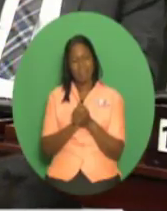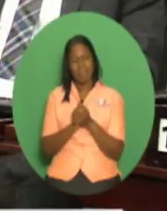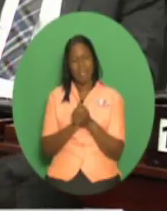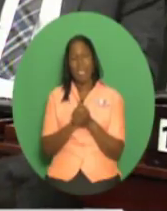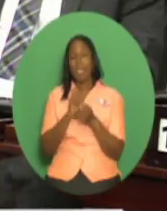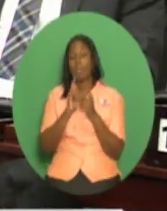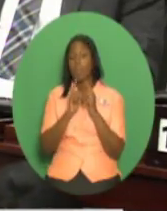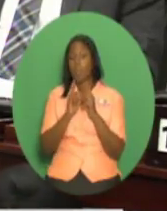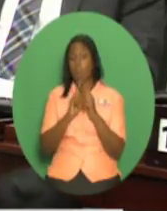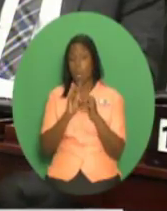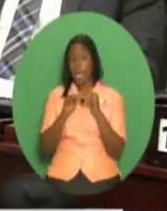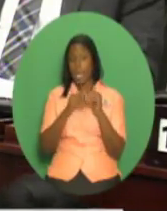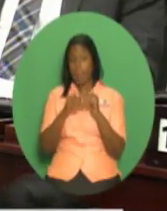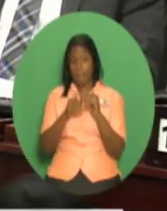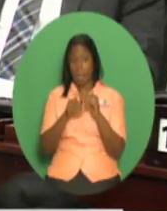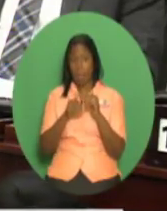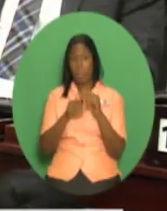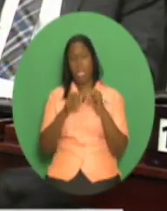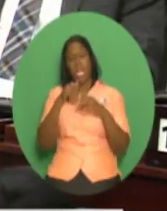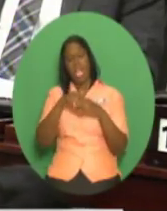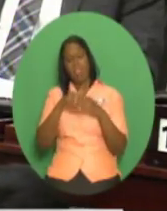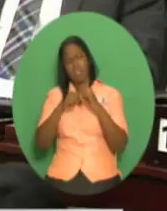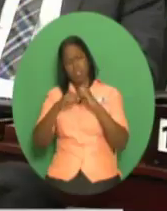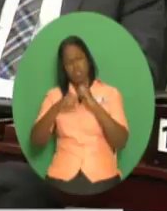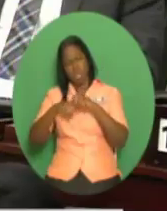infrastructure and aesthetics.